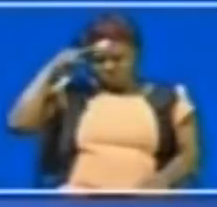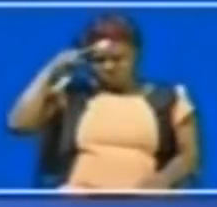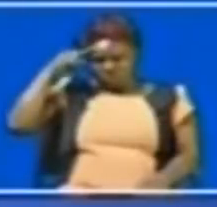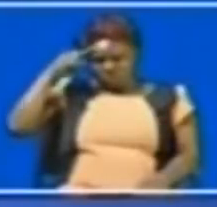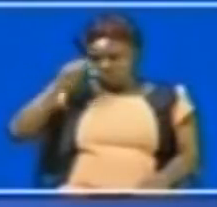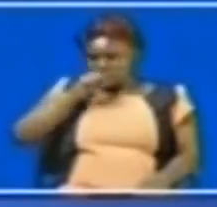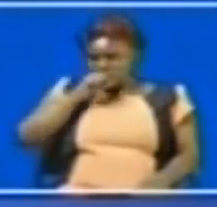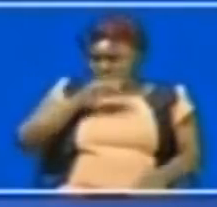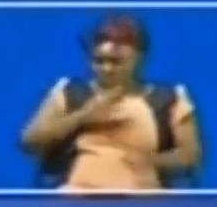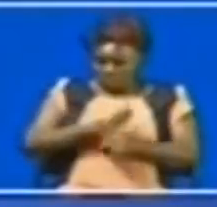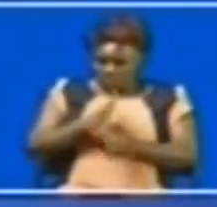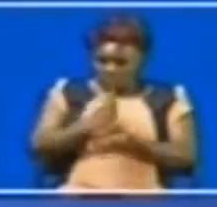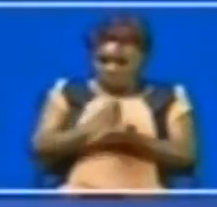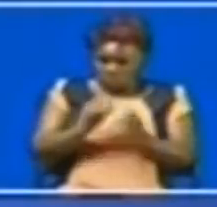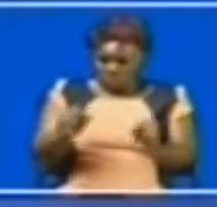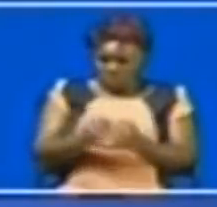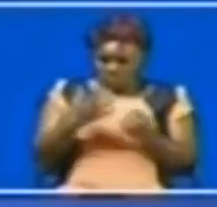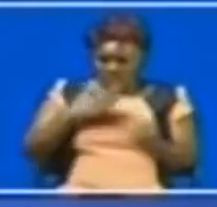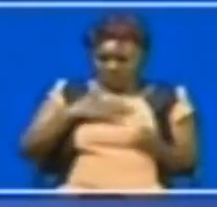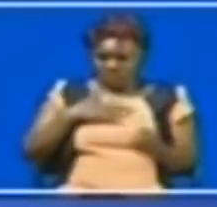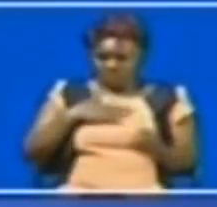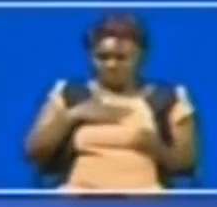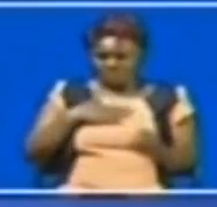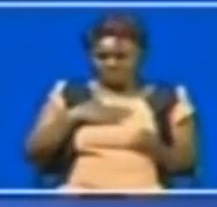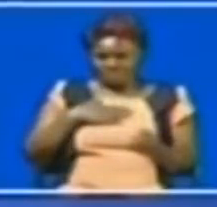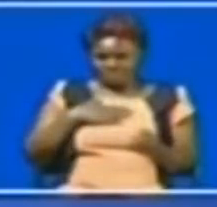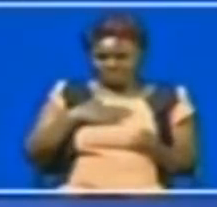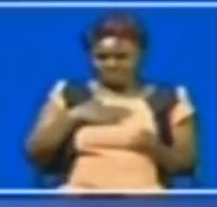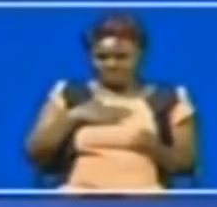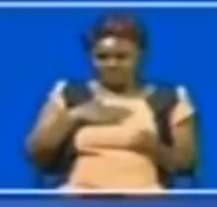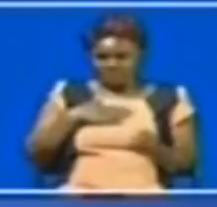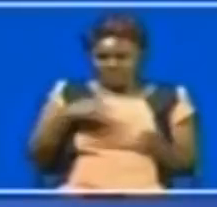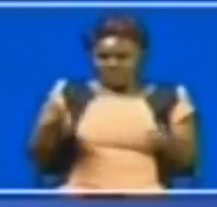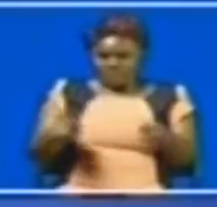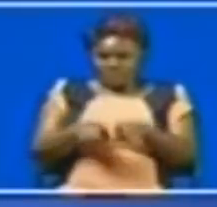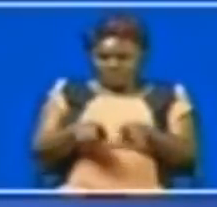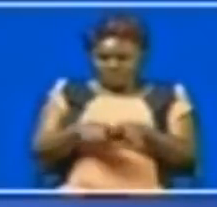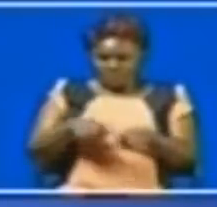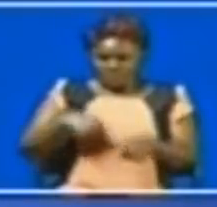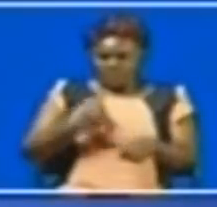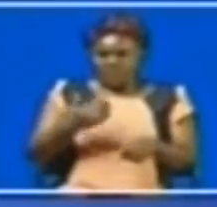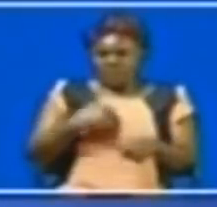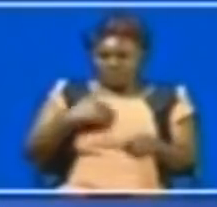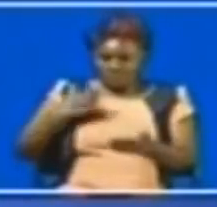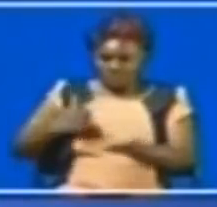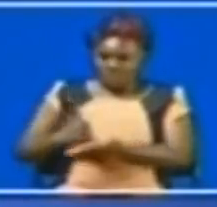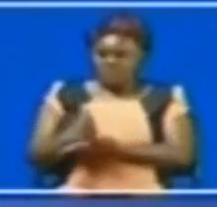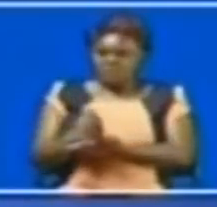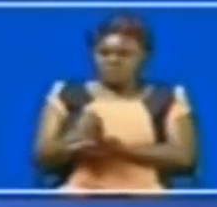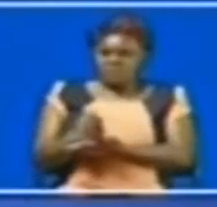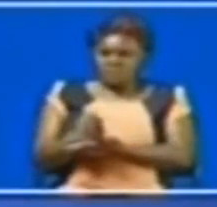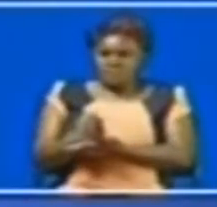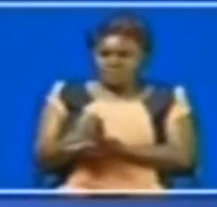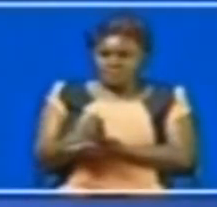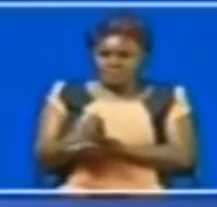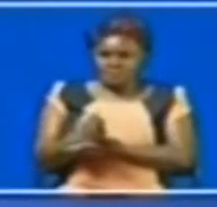can be assured that if something ever happens to us who are still living, we'll always have justice